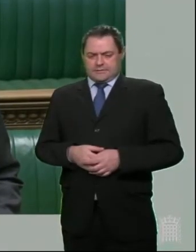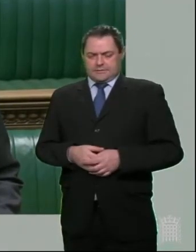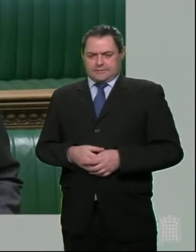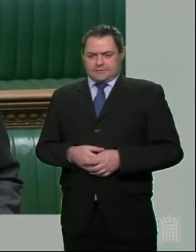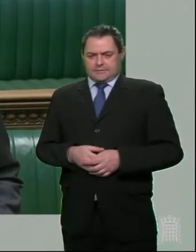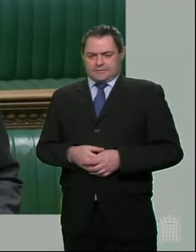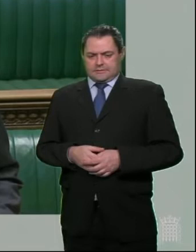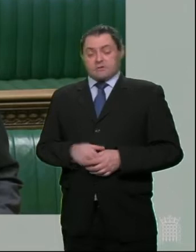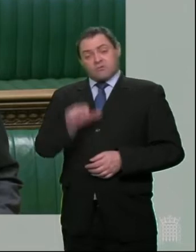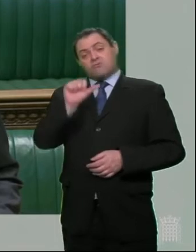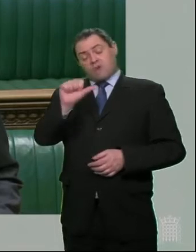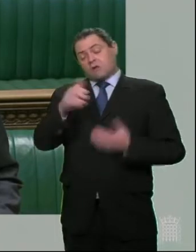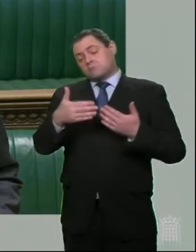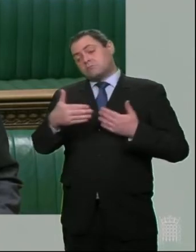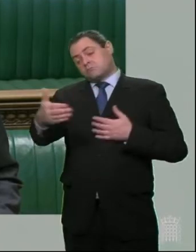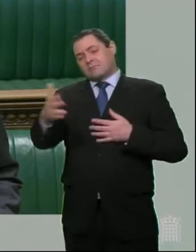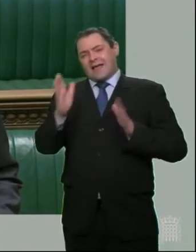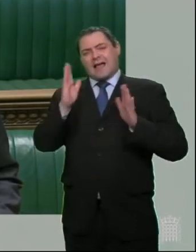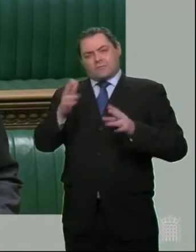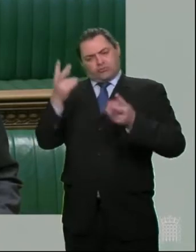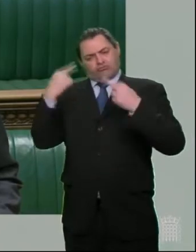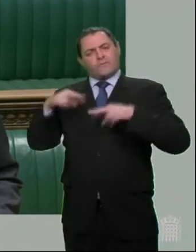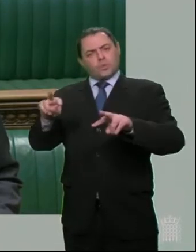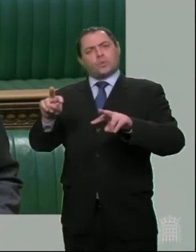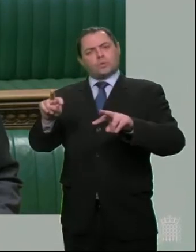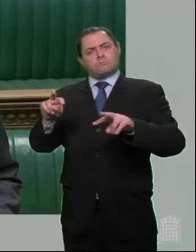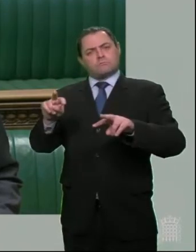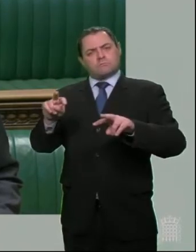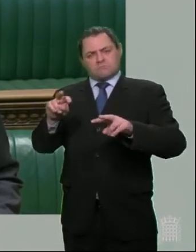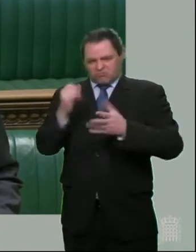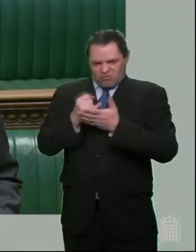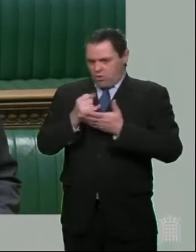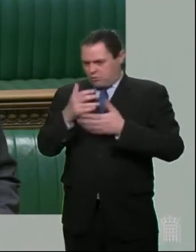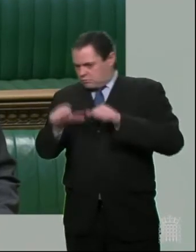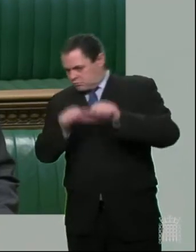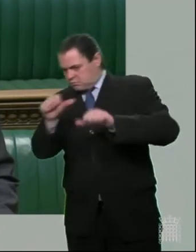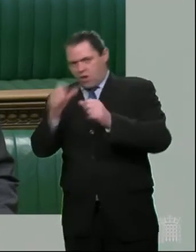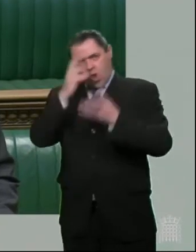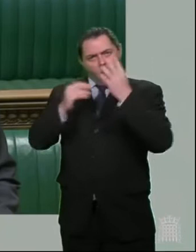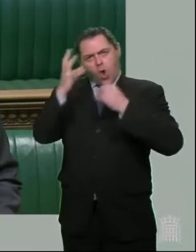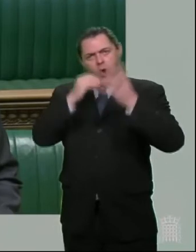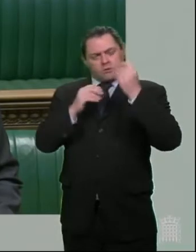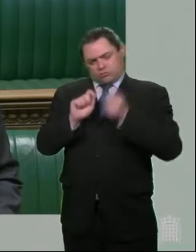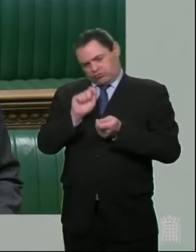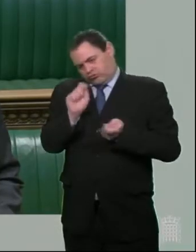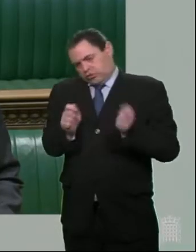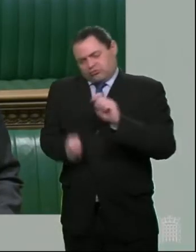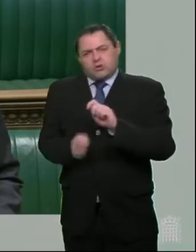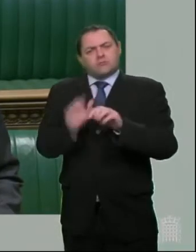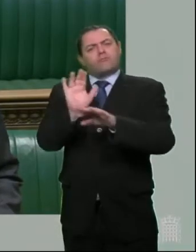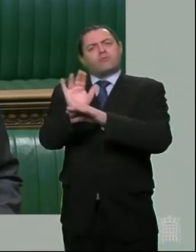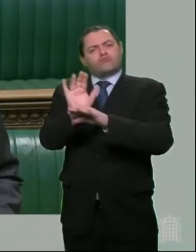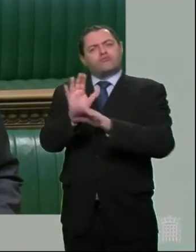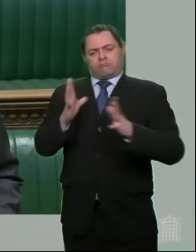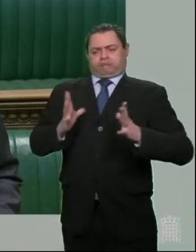a time when we must learn the lessons of what has happened, reflect on them and prepare, Mr. Speaker.